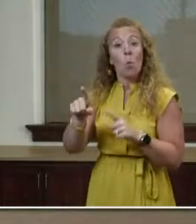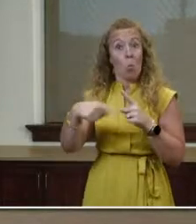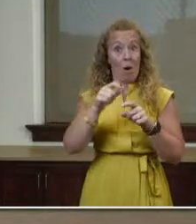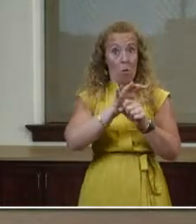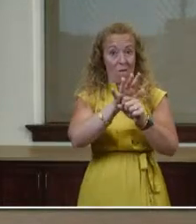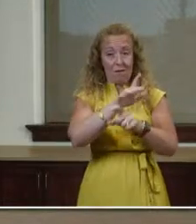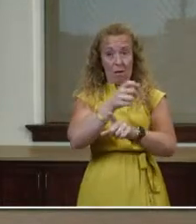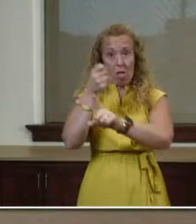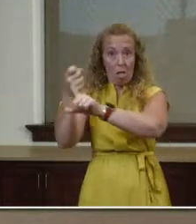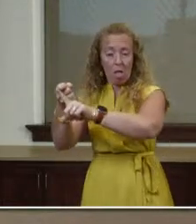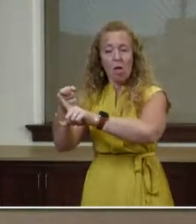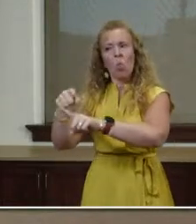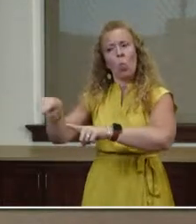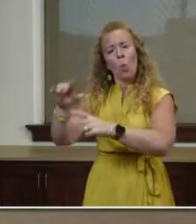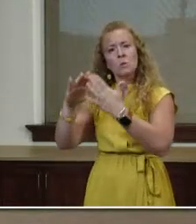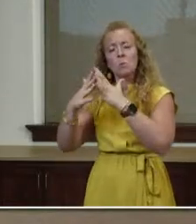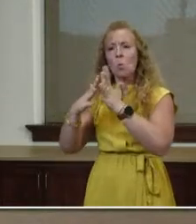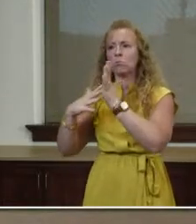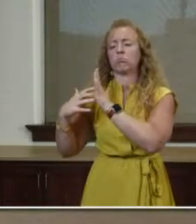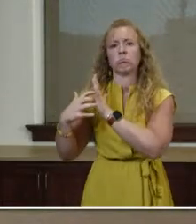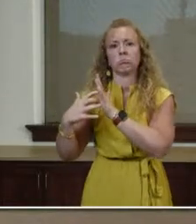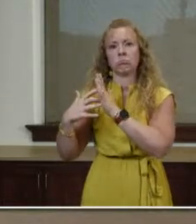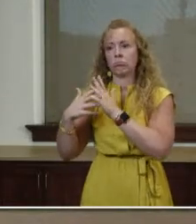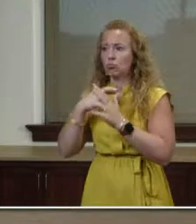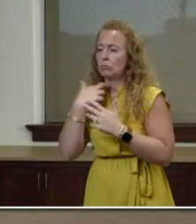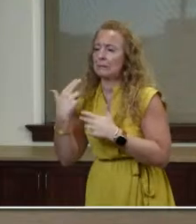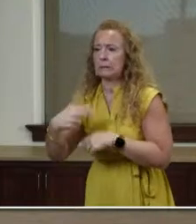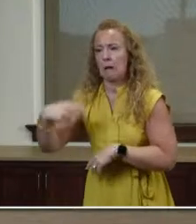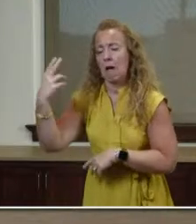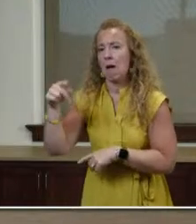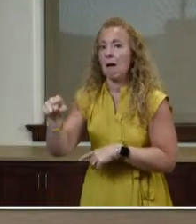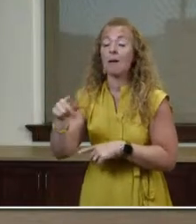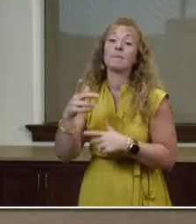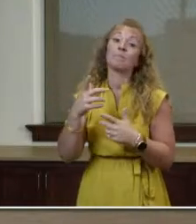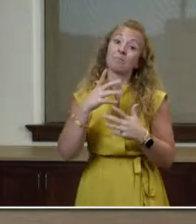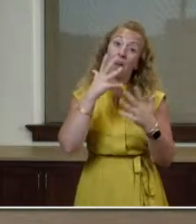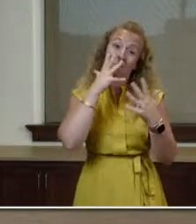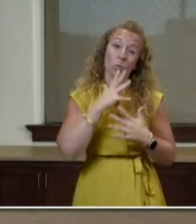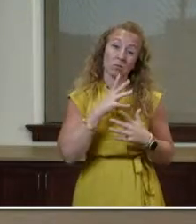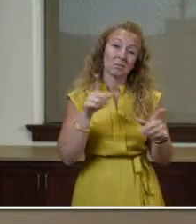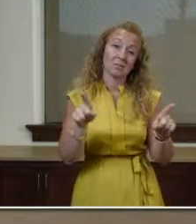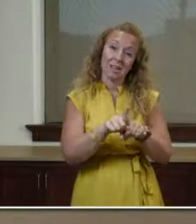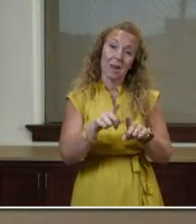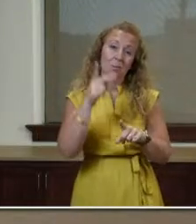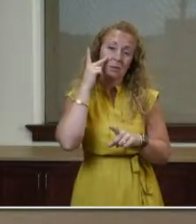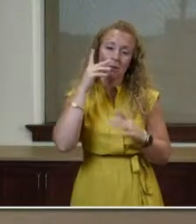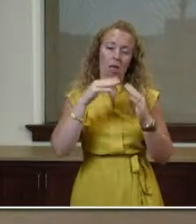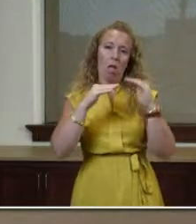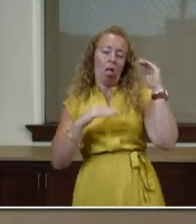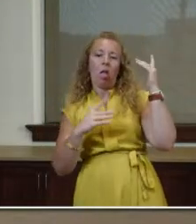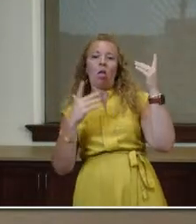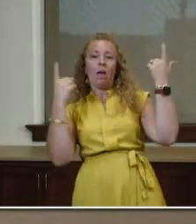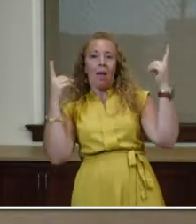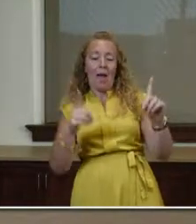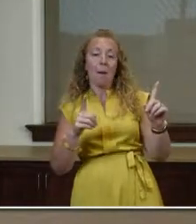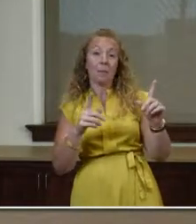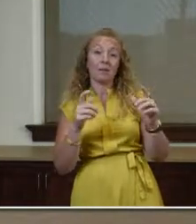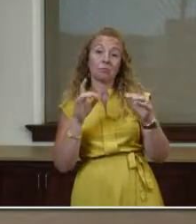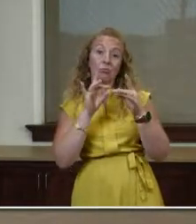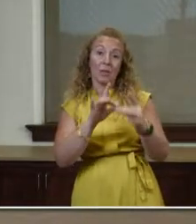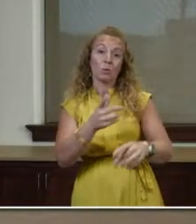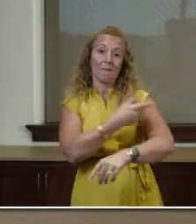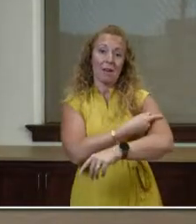same communities were more vulnerable than others. Unfortunately, we are still seeing this inequity play out with